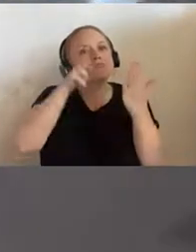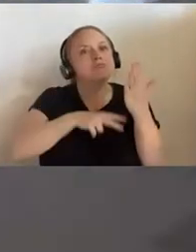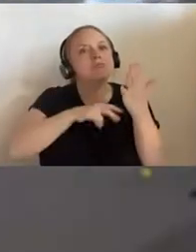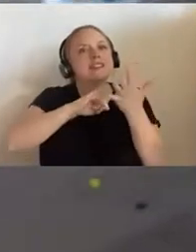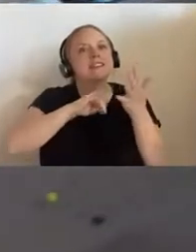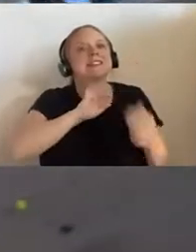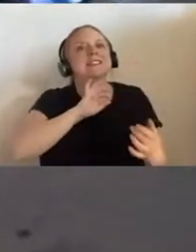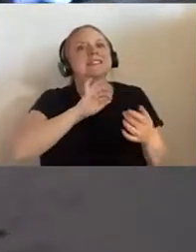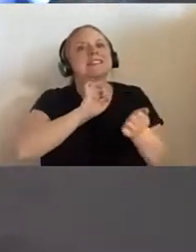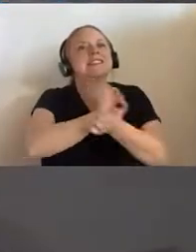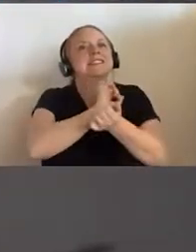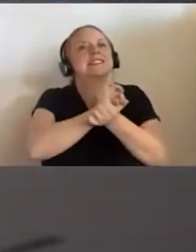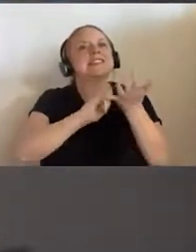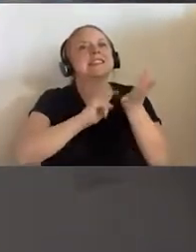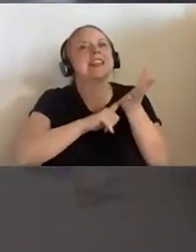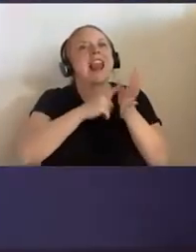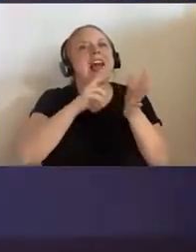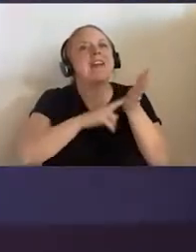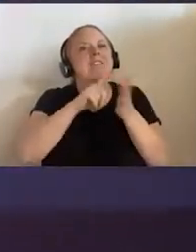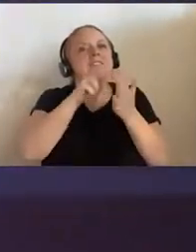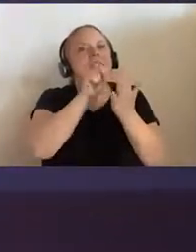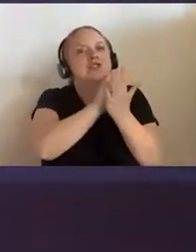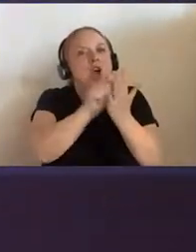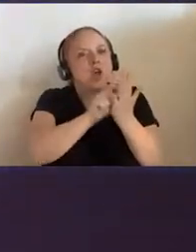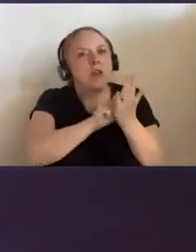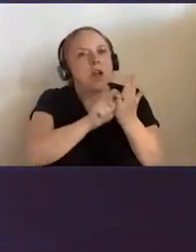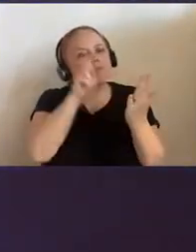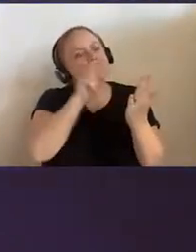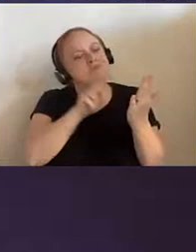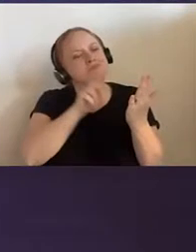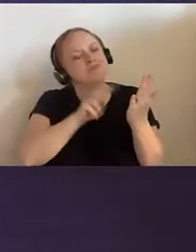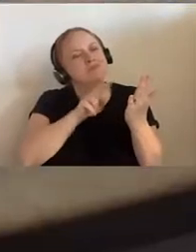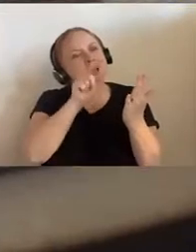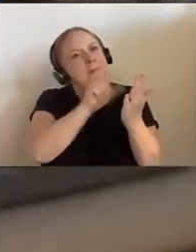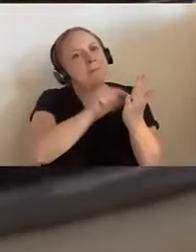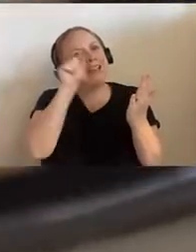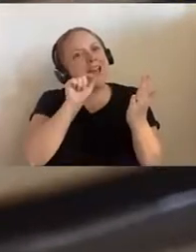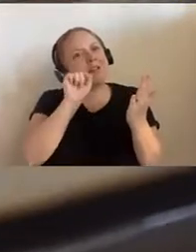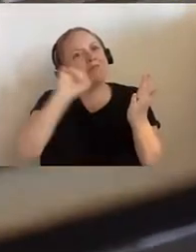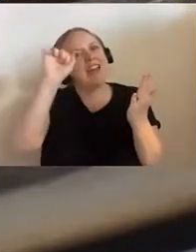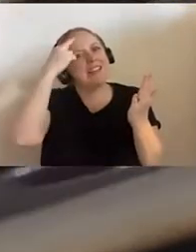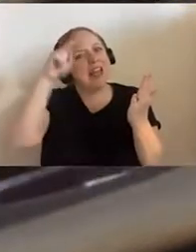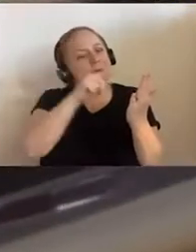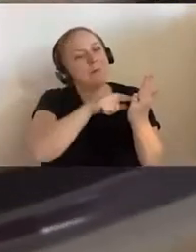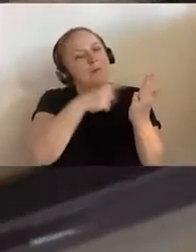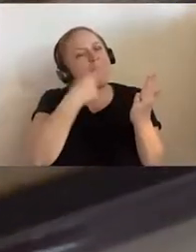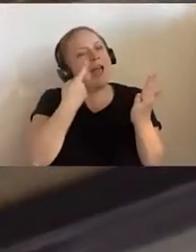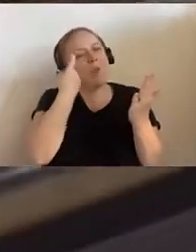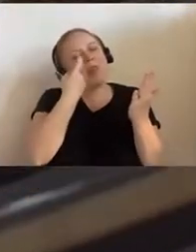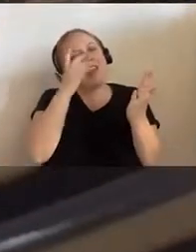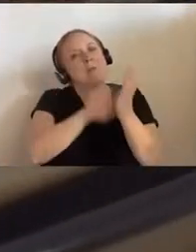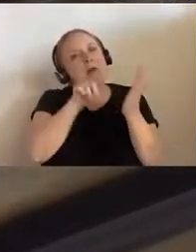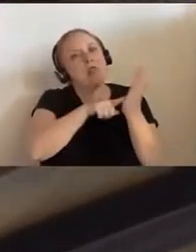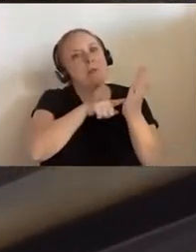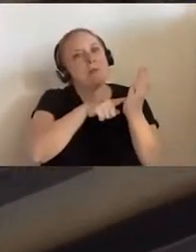and take out some of the names, some of the only names that were present, and look at ways how we start to think about them and itemize them.